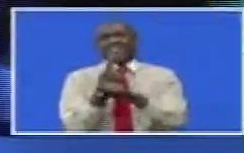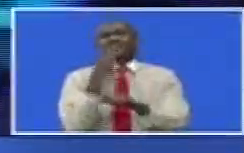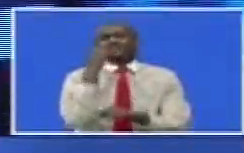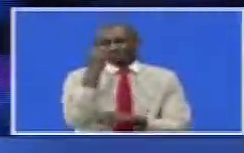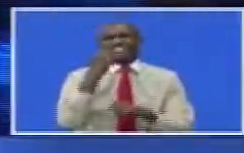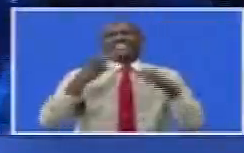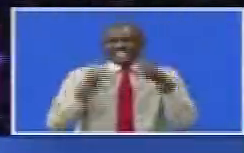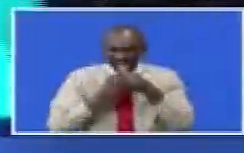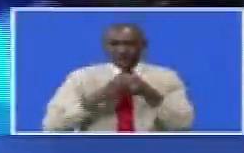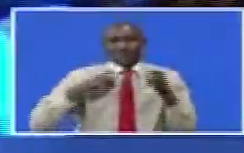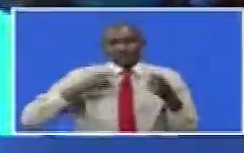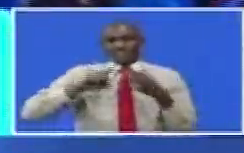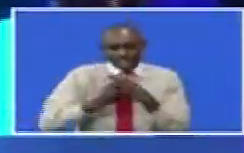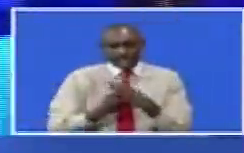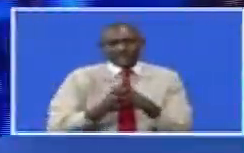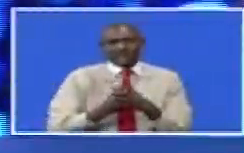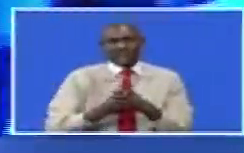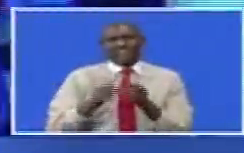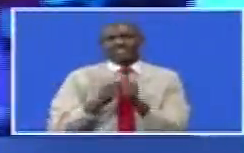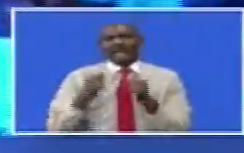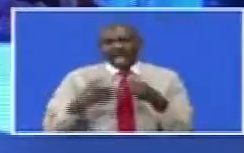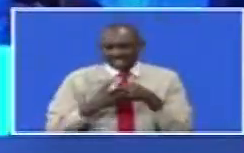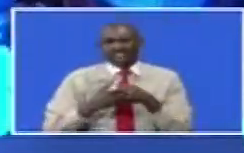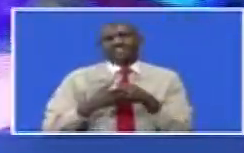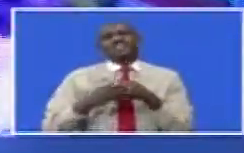p.m. and the countdown begins.